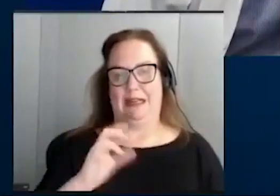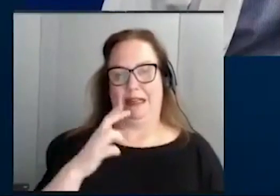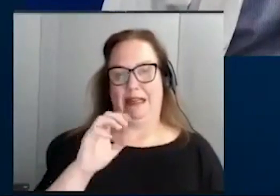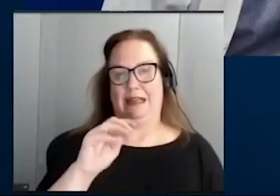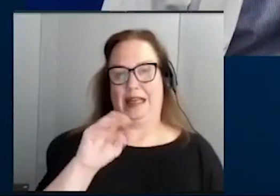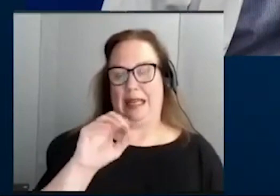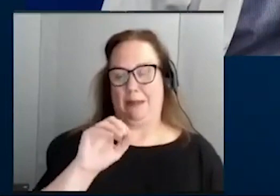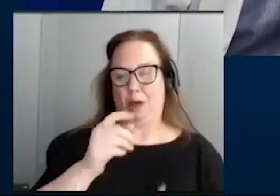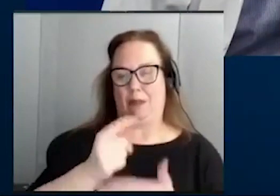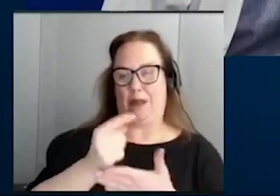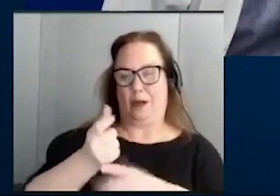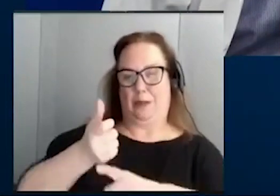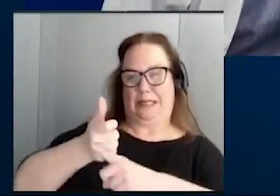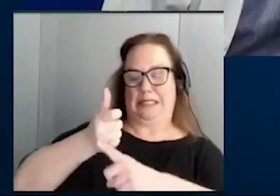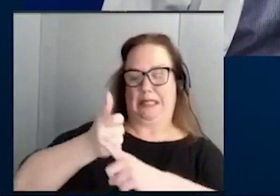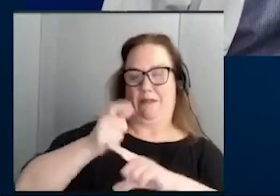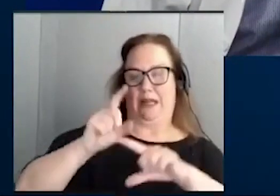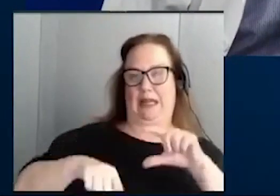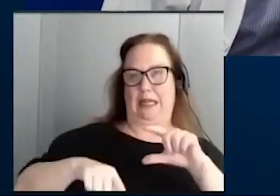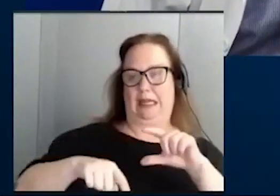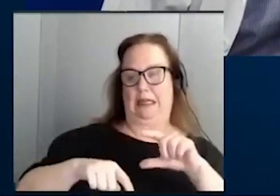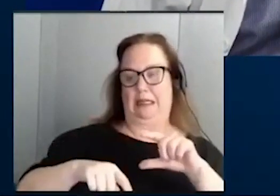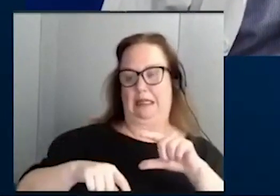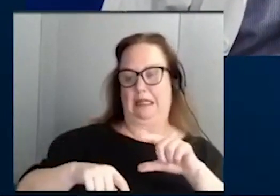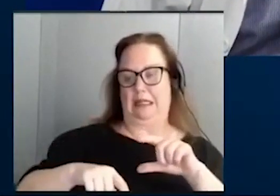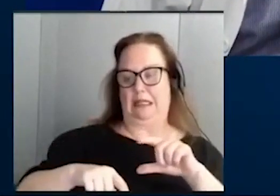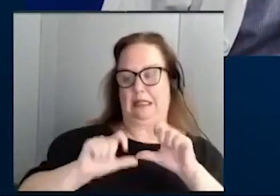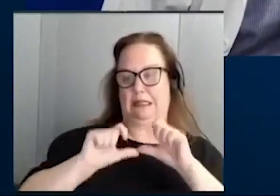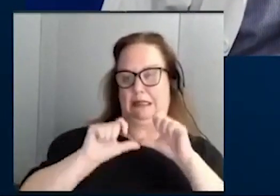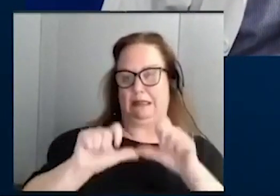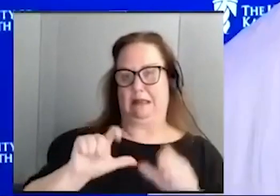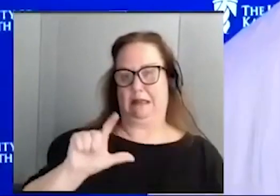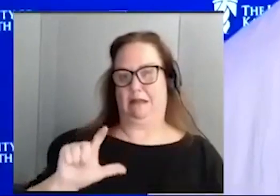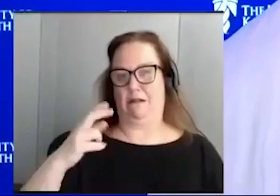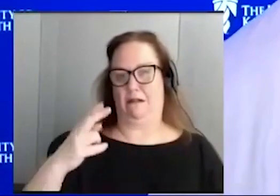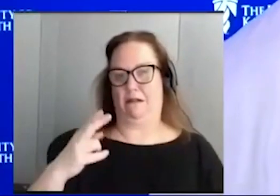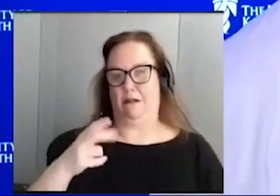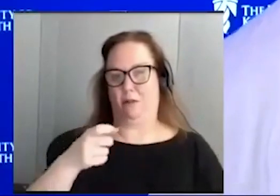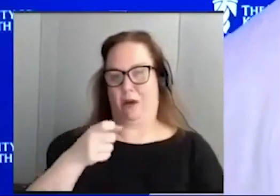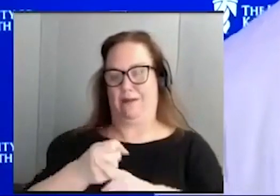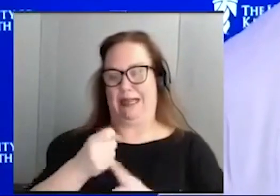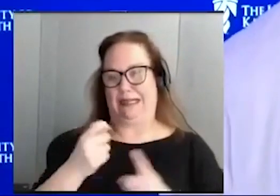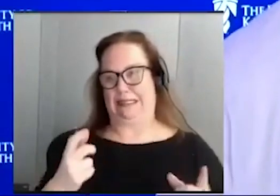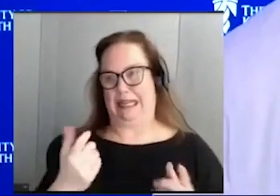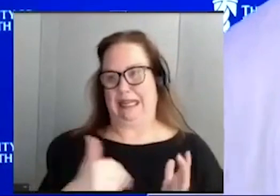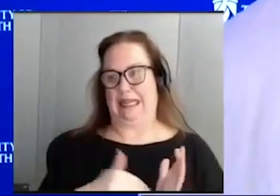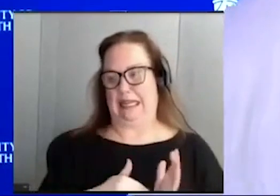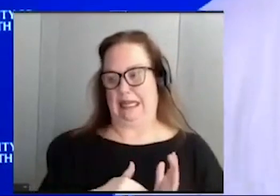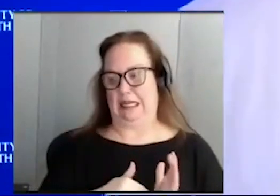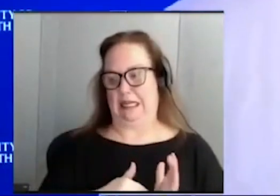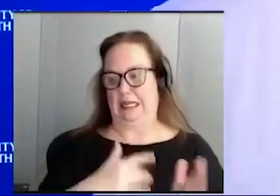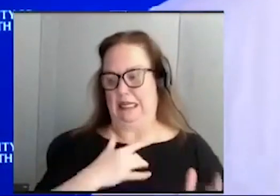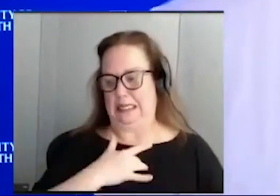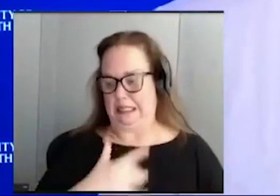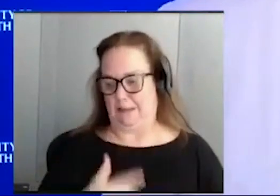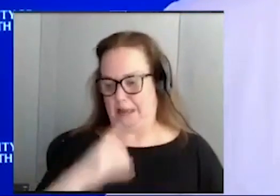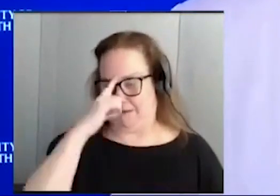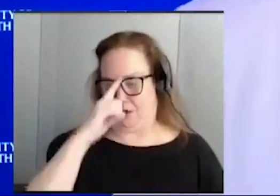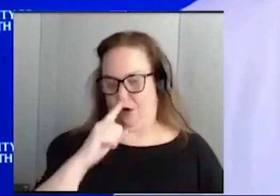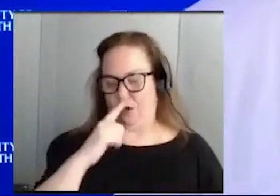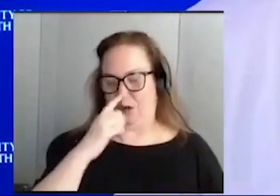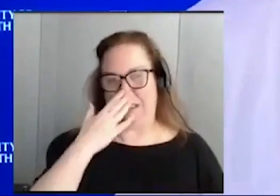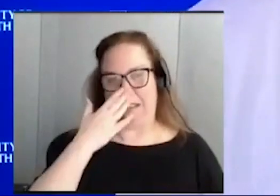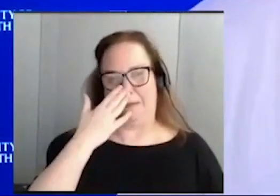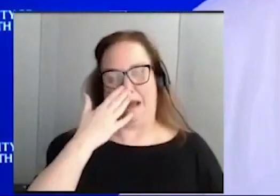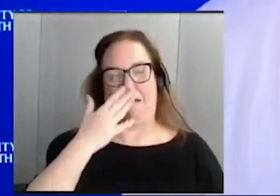itself would On the long haul symptom? would affect that. Again, typically for loss of smell, what